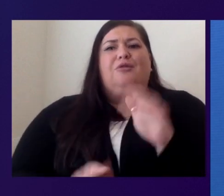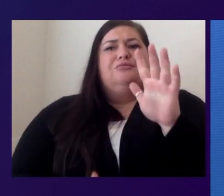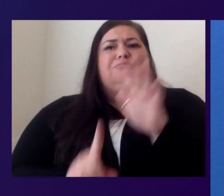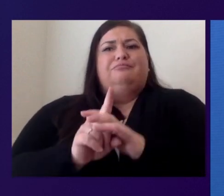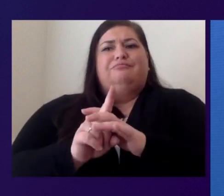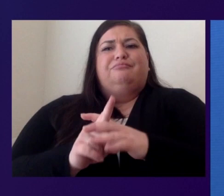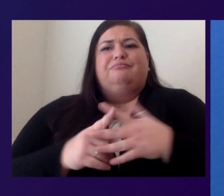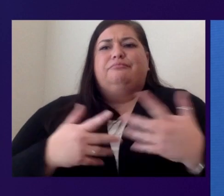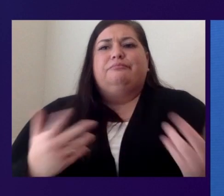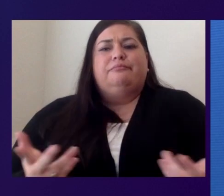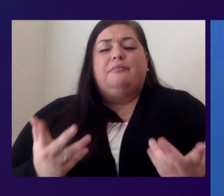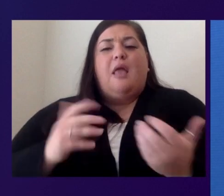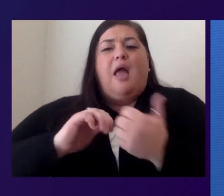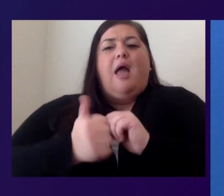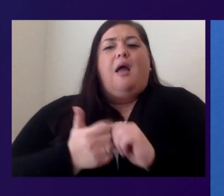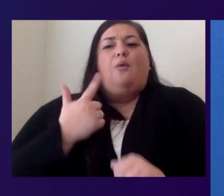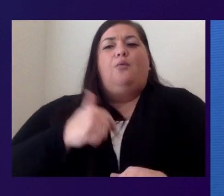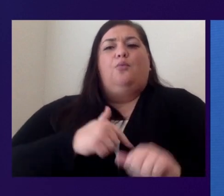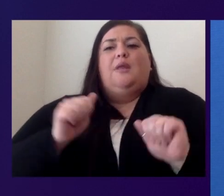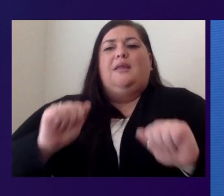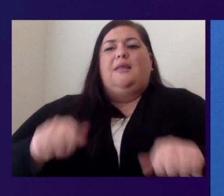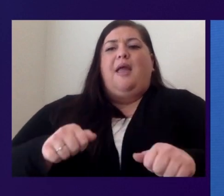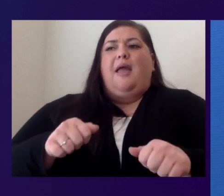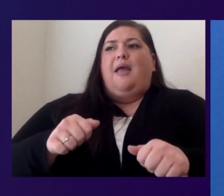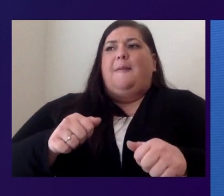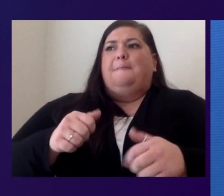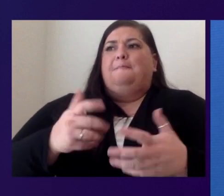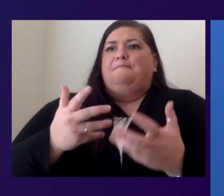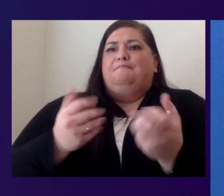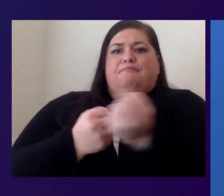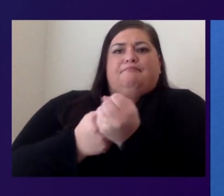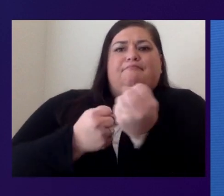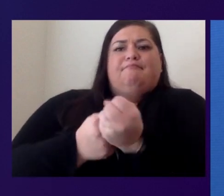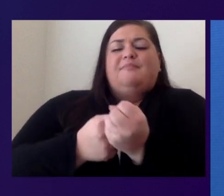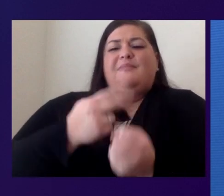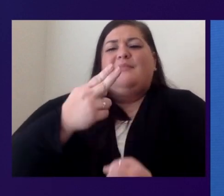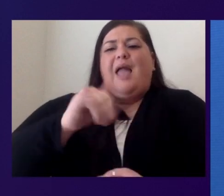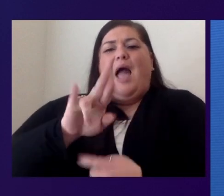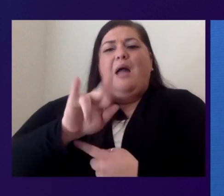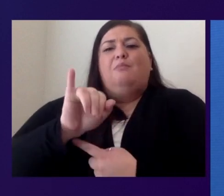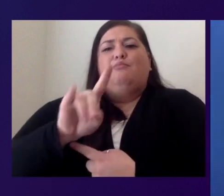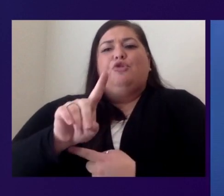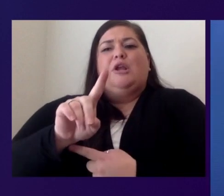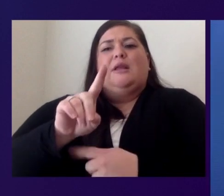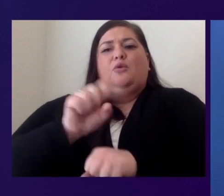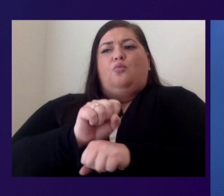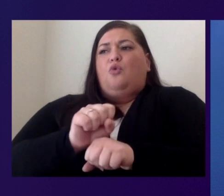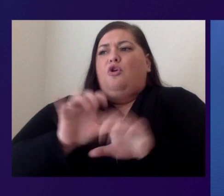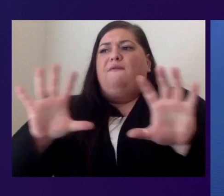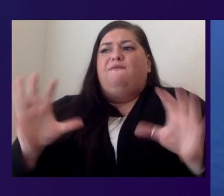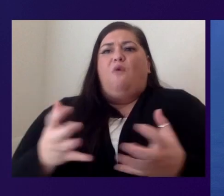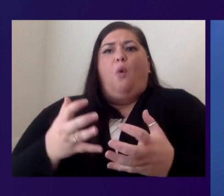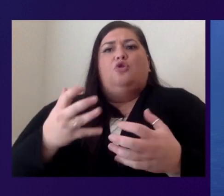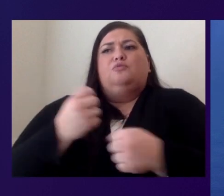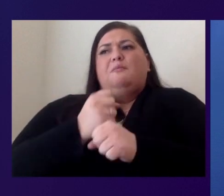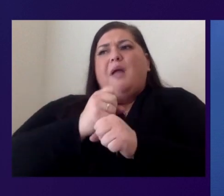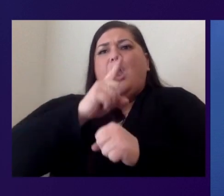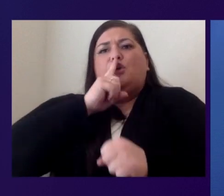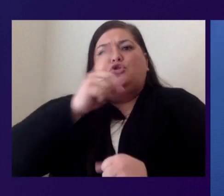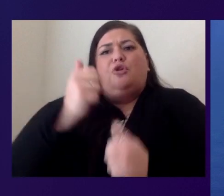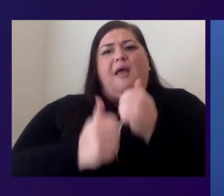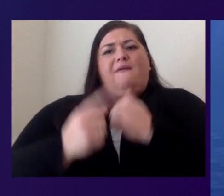to, enable such a hybrid dynamic workforce to work productively. And that's why we've seen like a growing number